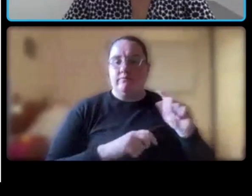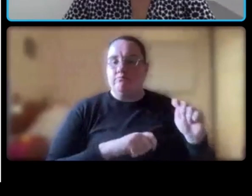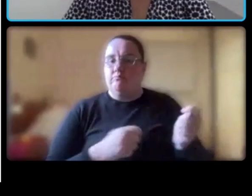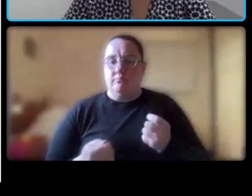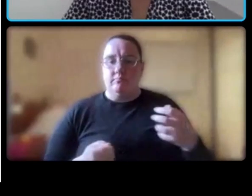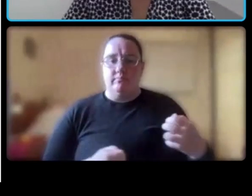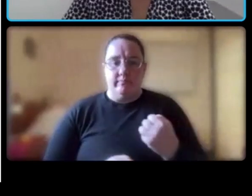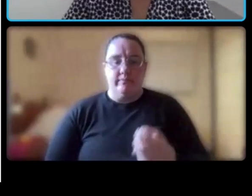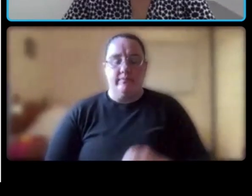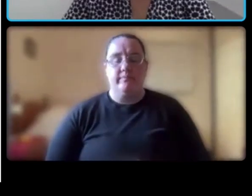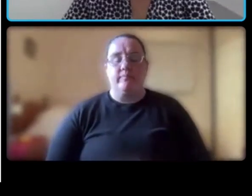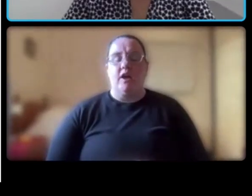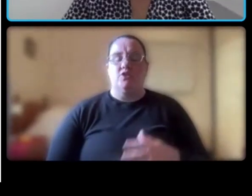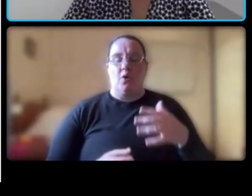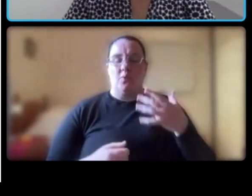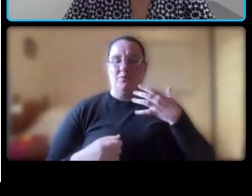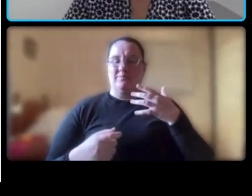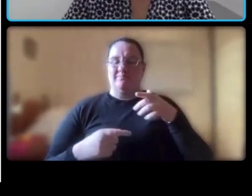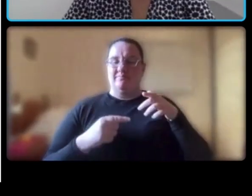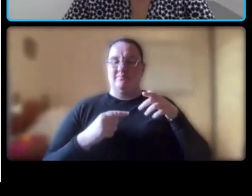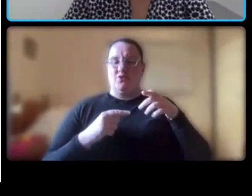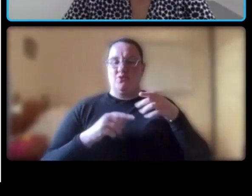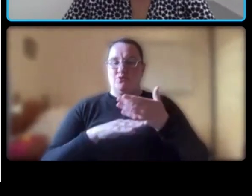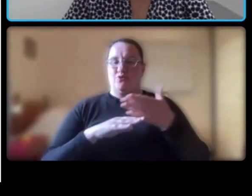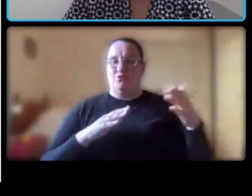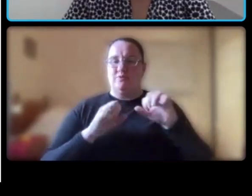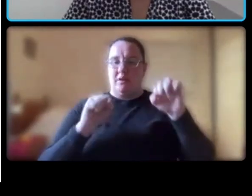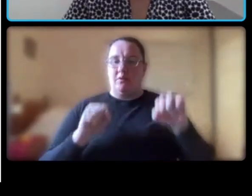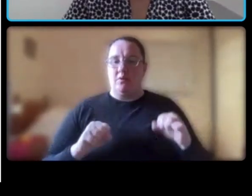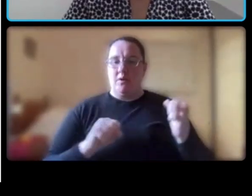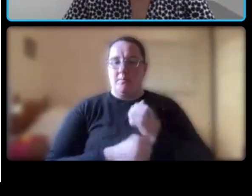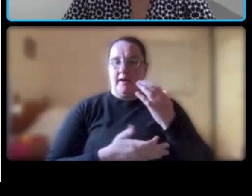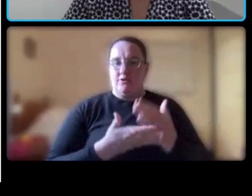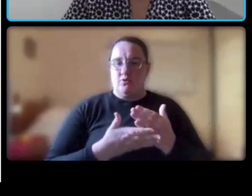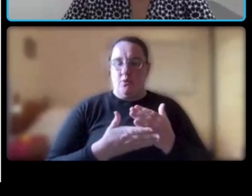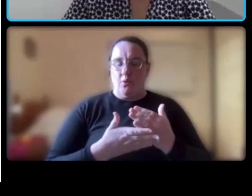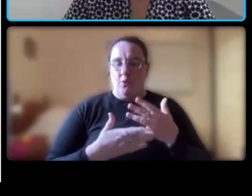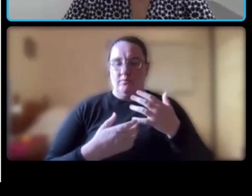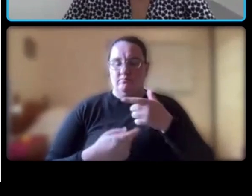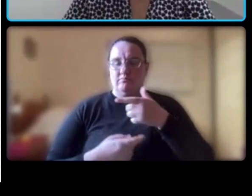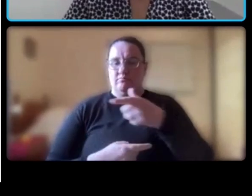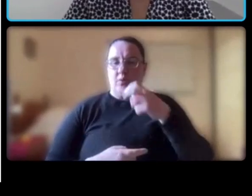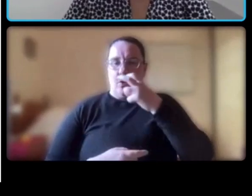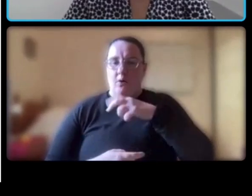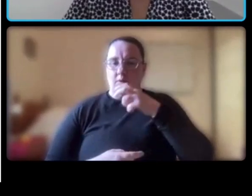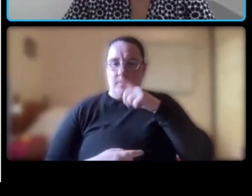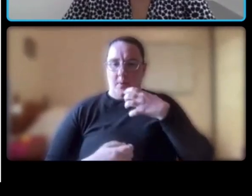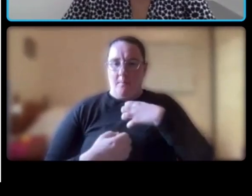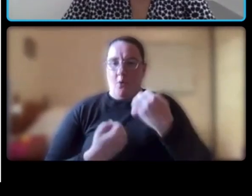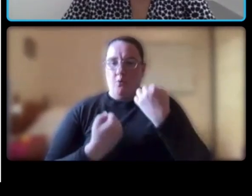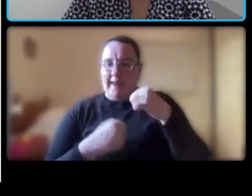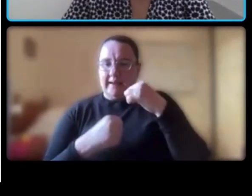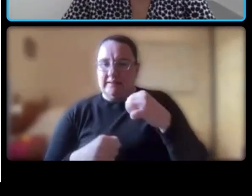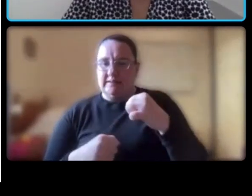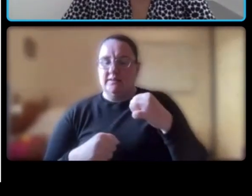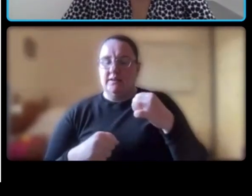the protections of older people and improve transparency of expectations, as the obligations will be easier to understand